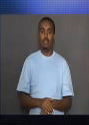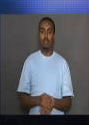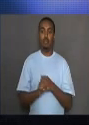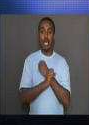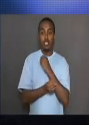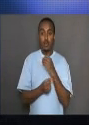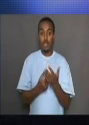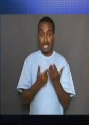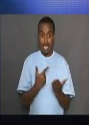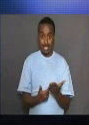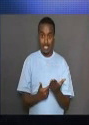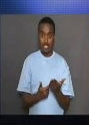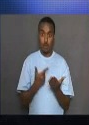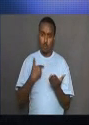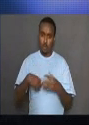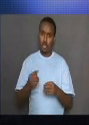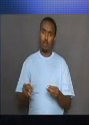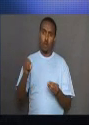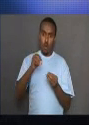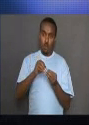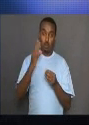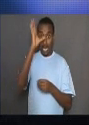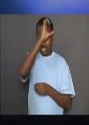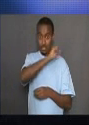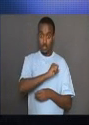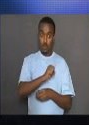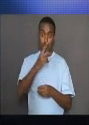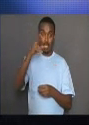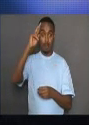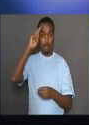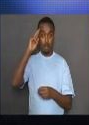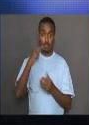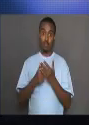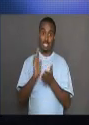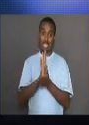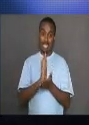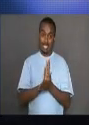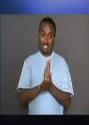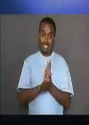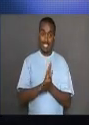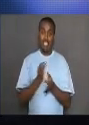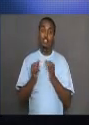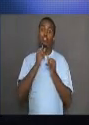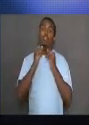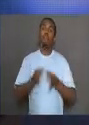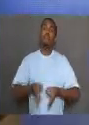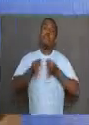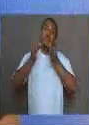Based on this, we can also assume the purpose of the text is to